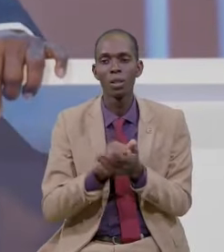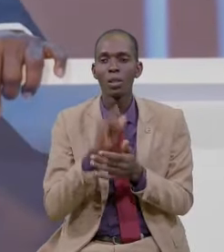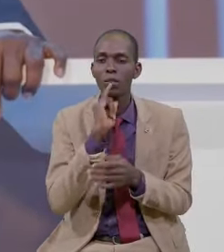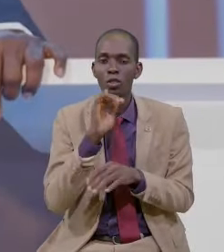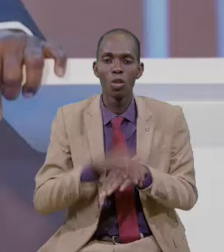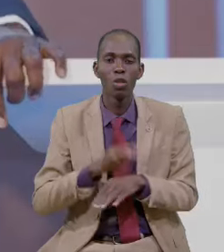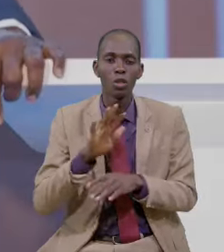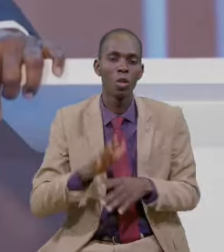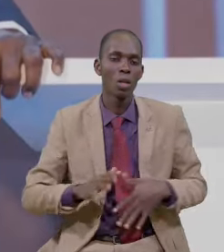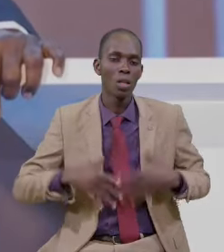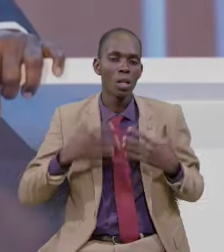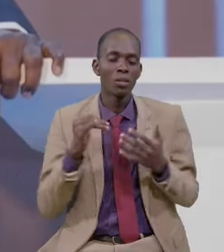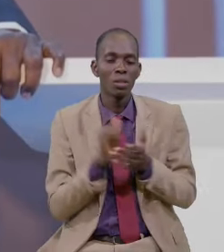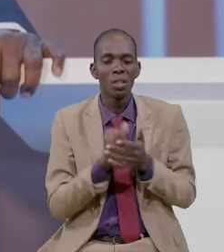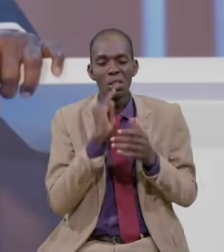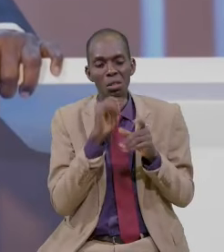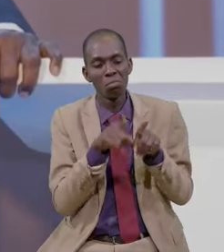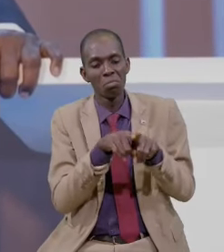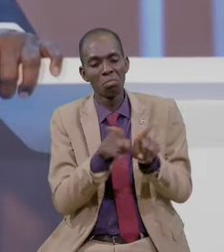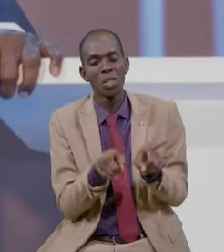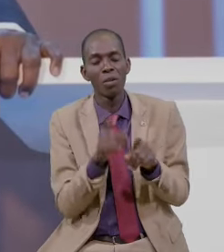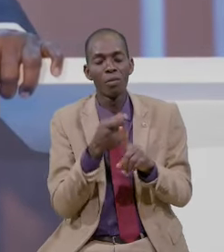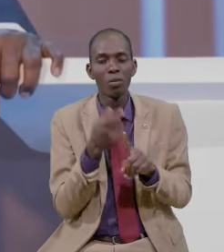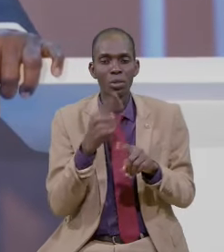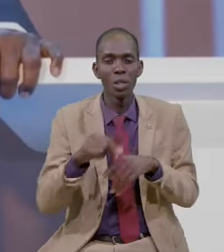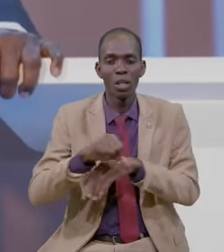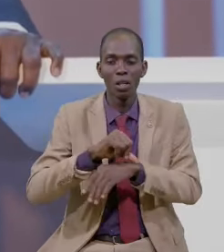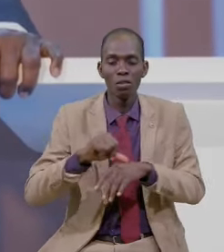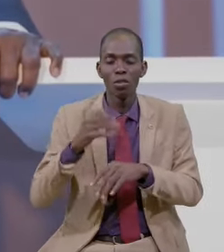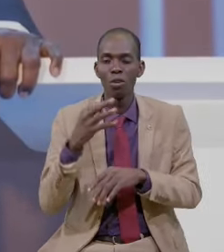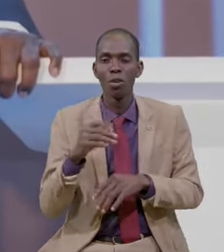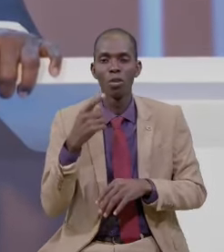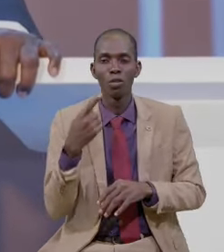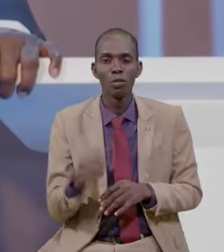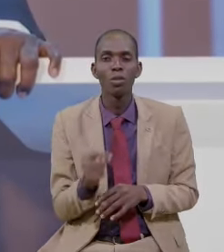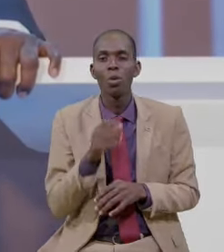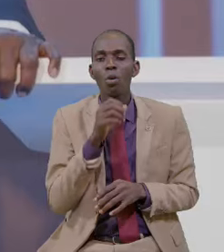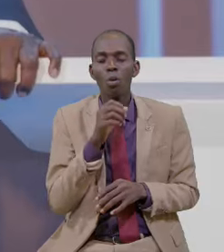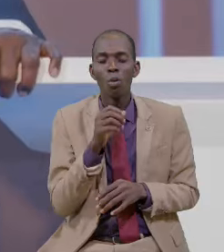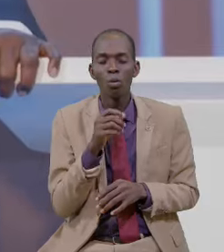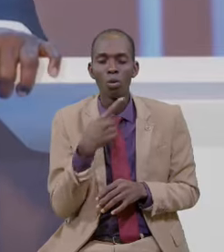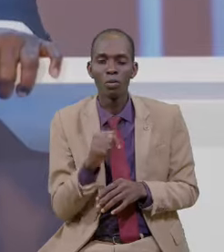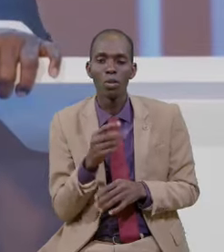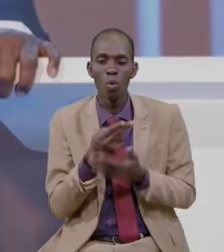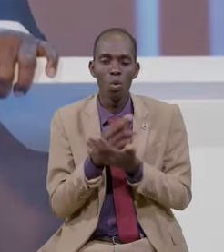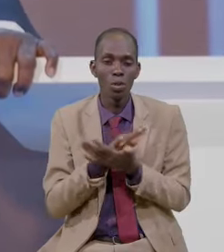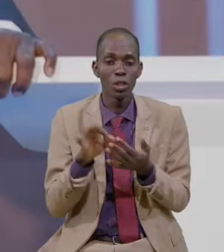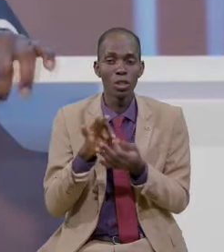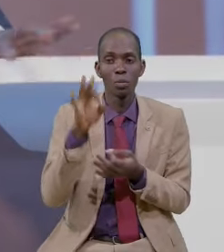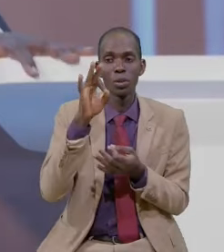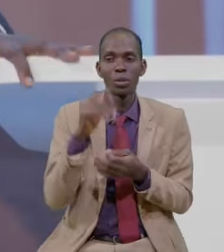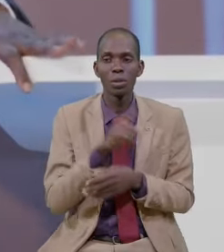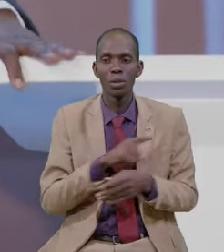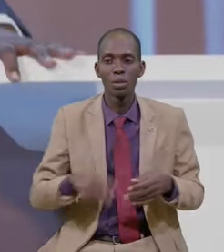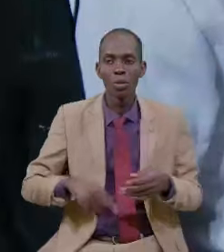is contrary to the anointing of the Holy Ghost, the Lord will take